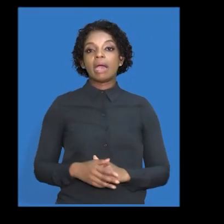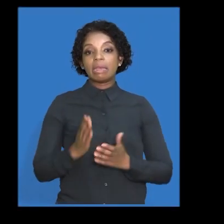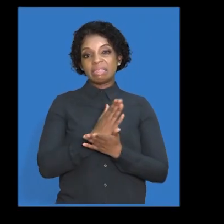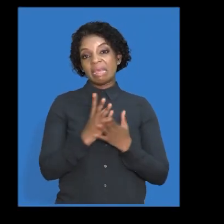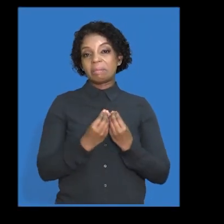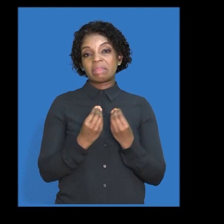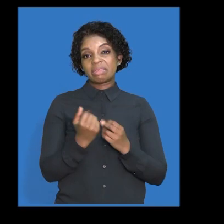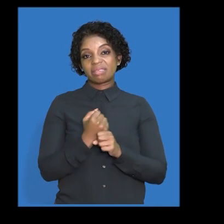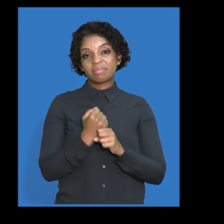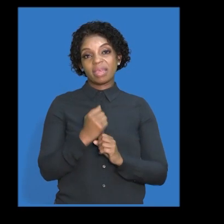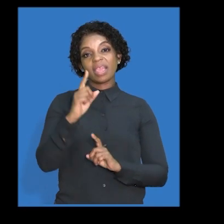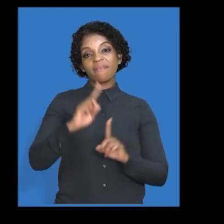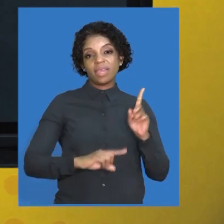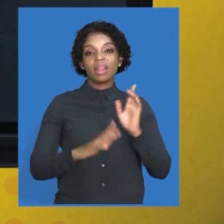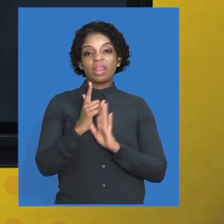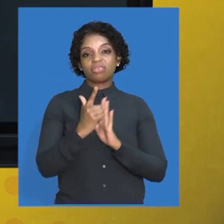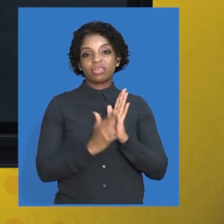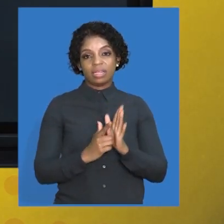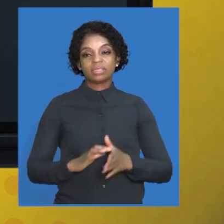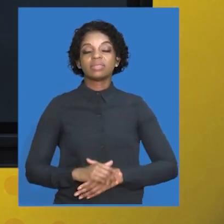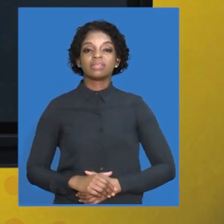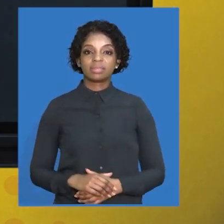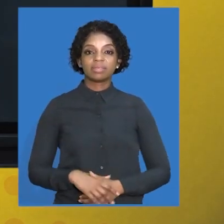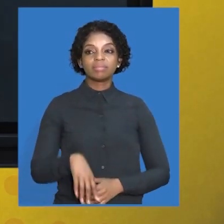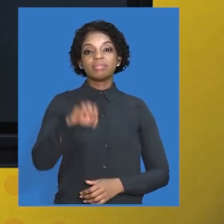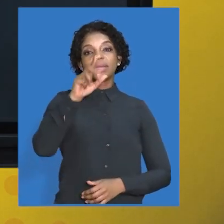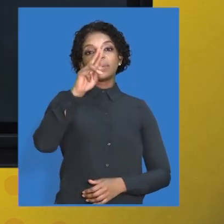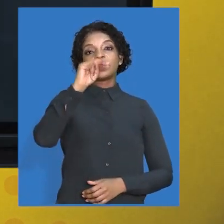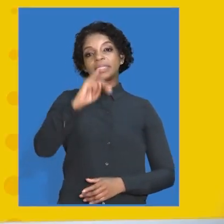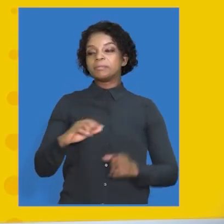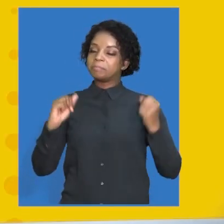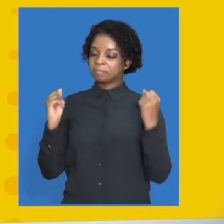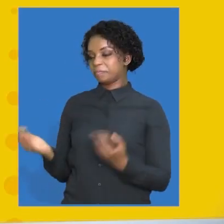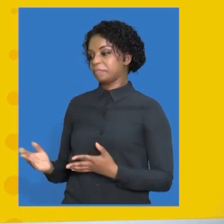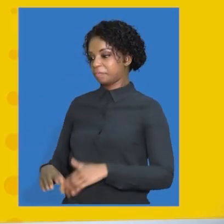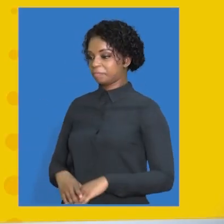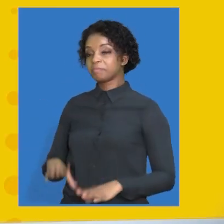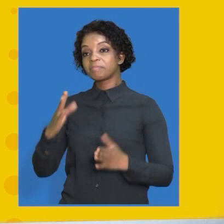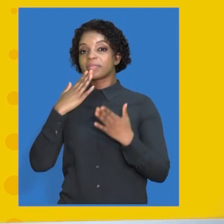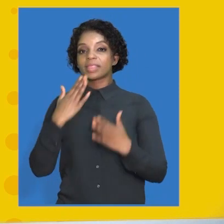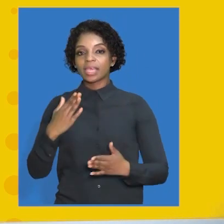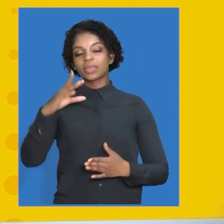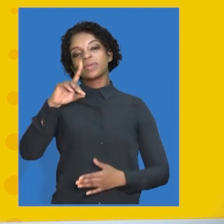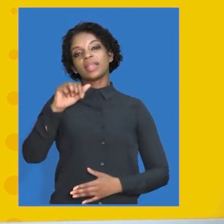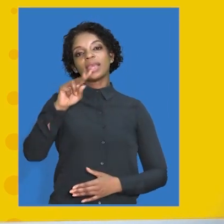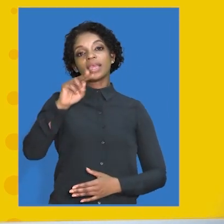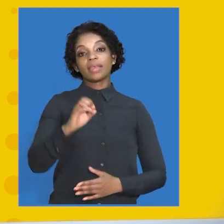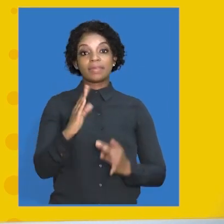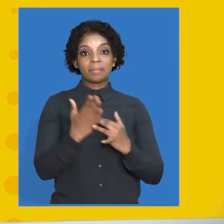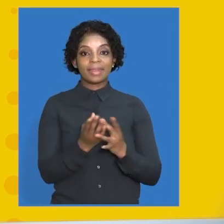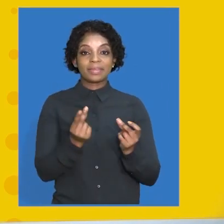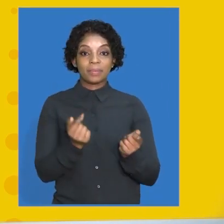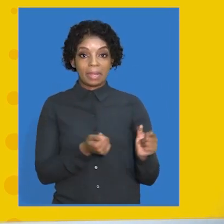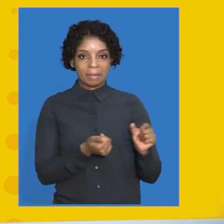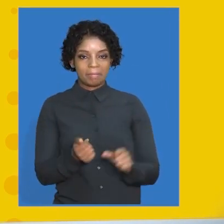And Luni, back to you. Thank you, Dave. Guys, we are going to take a quick break, so don't go anywhere. We'll